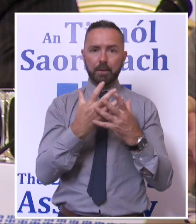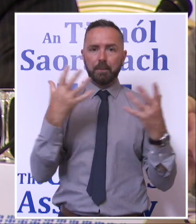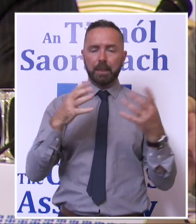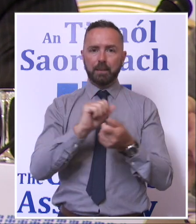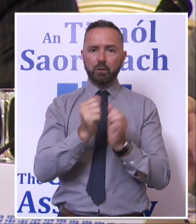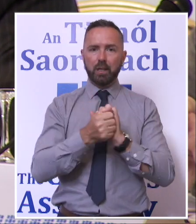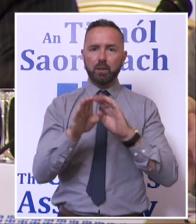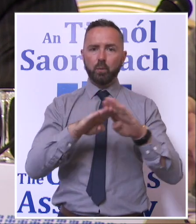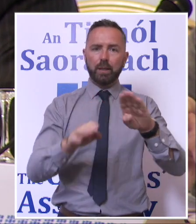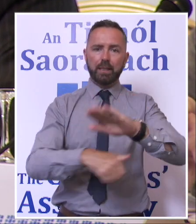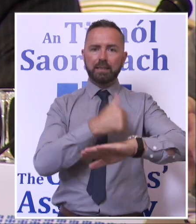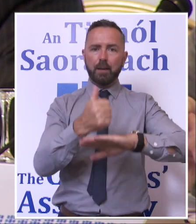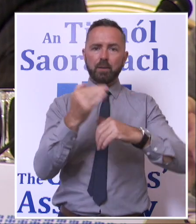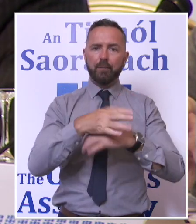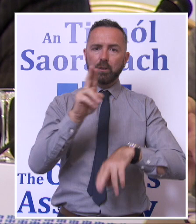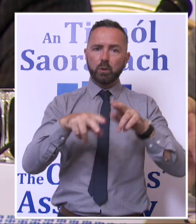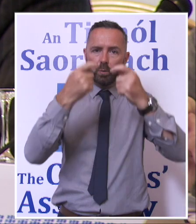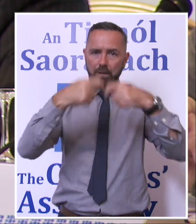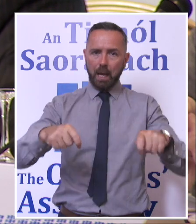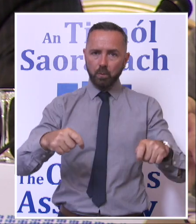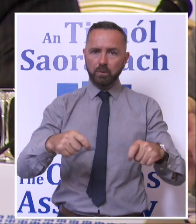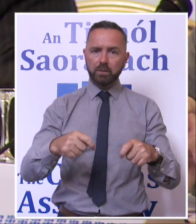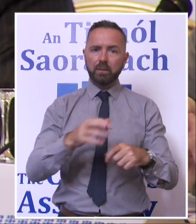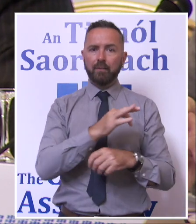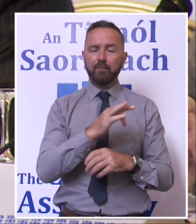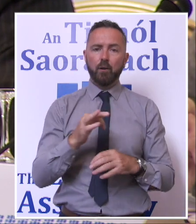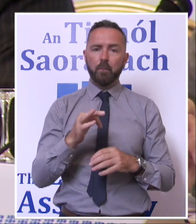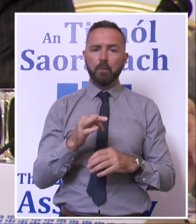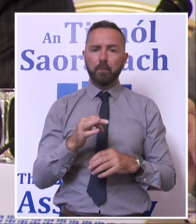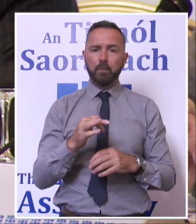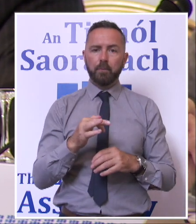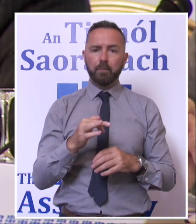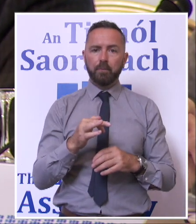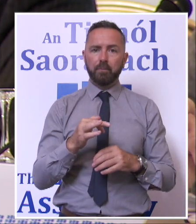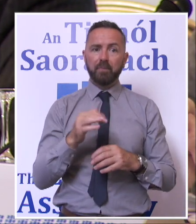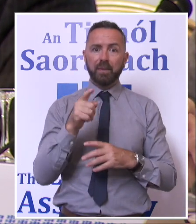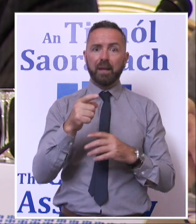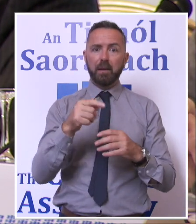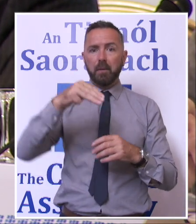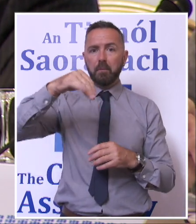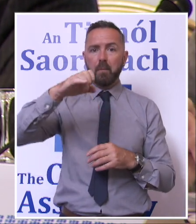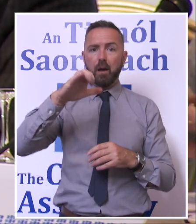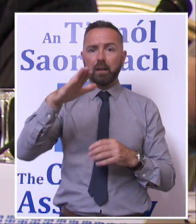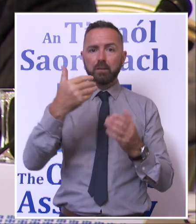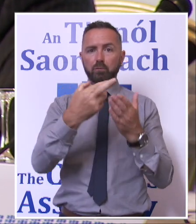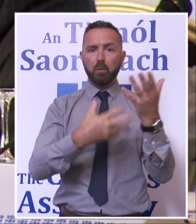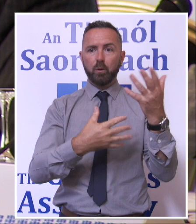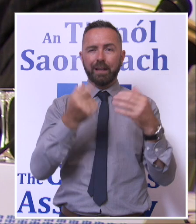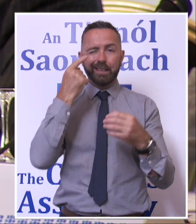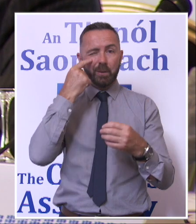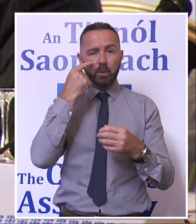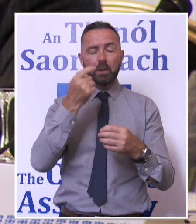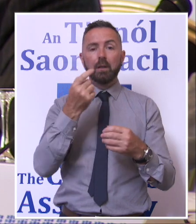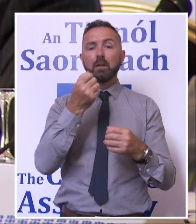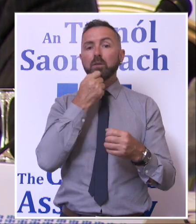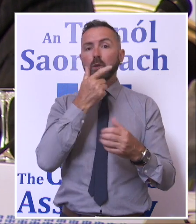with the establishment of the new towns coming out of the Miles Wright report in the 60s. So you saw the birth of Clondalkin, the expansion of Tala, the